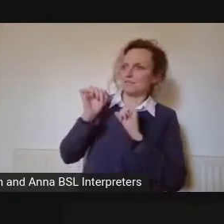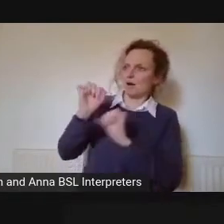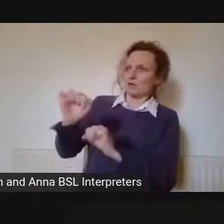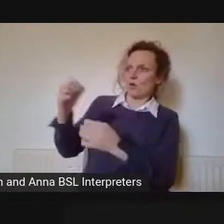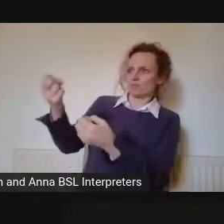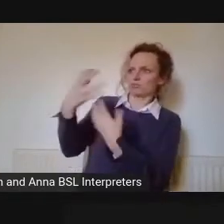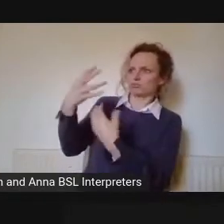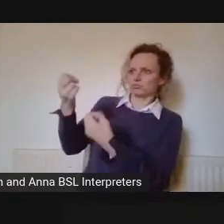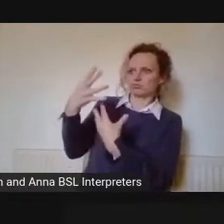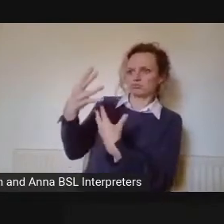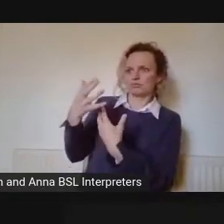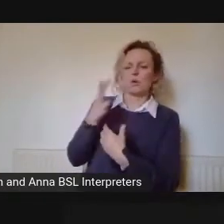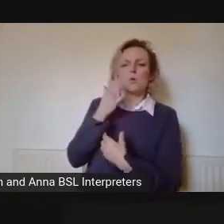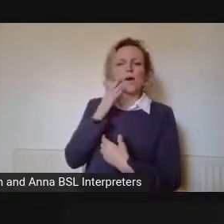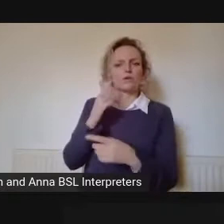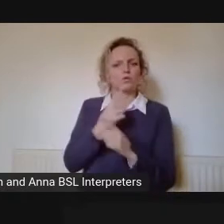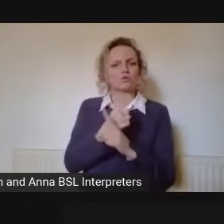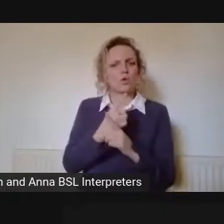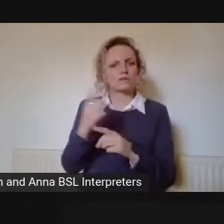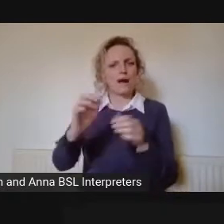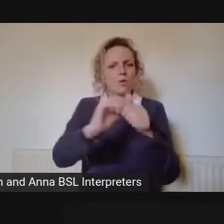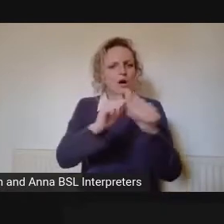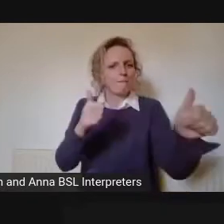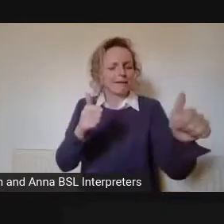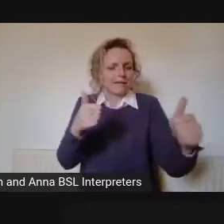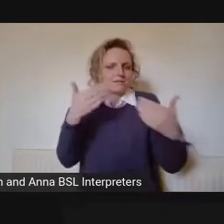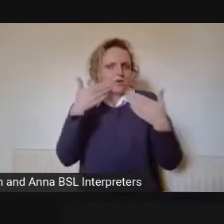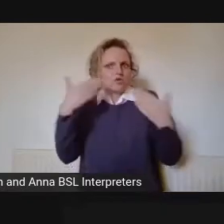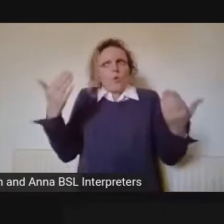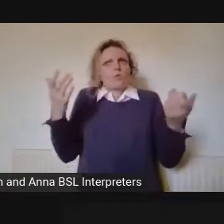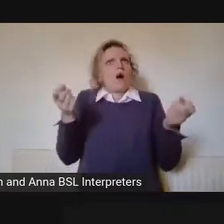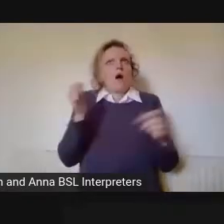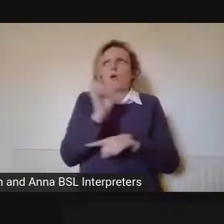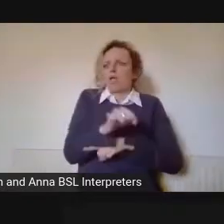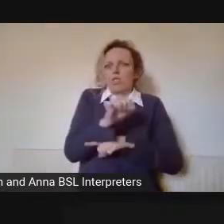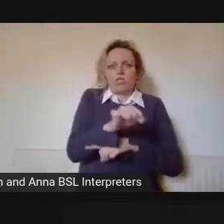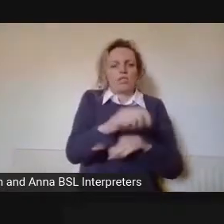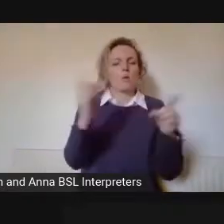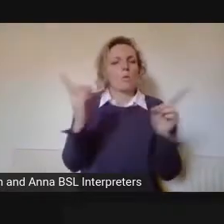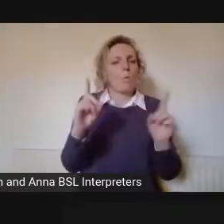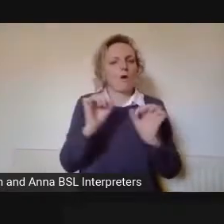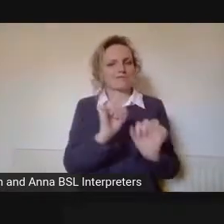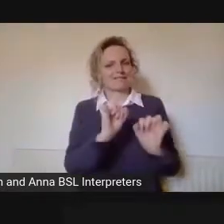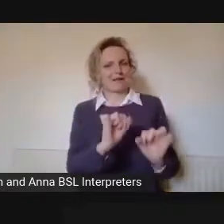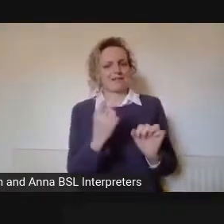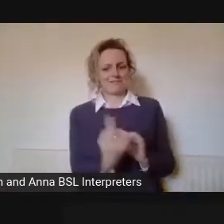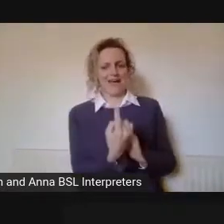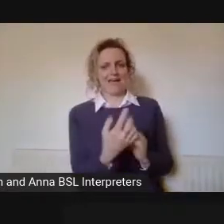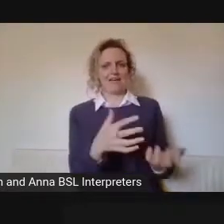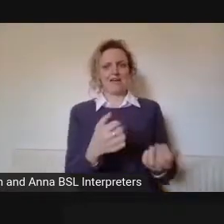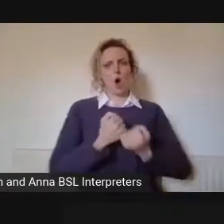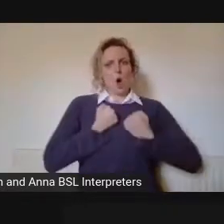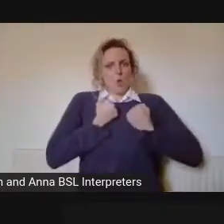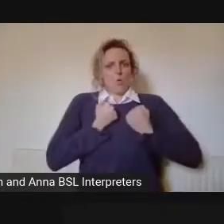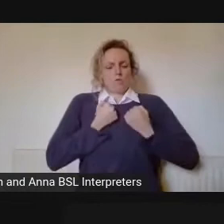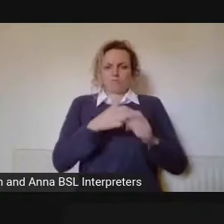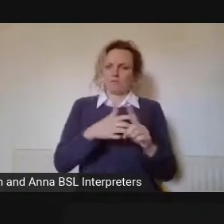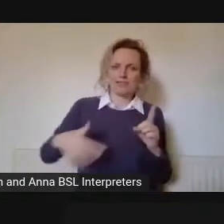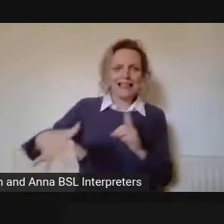knowing what they own. I would like to maybe talk about that in a bit, because maybe there's something I can try to connect